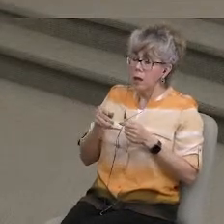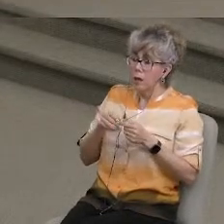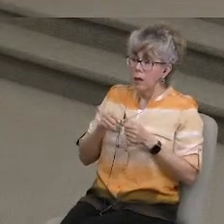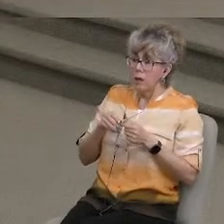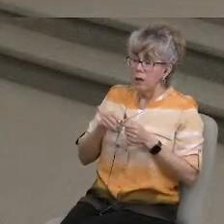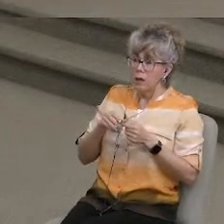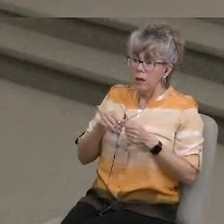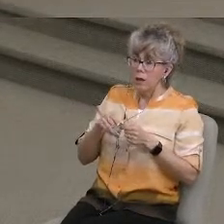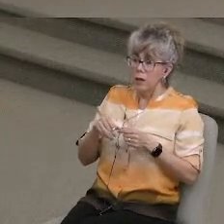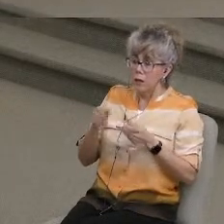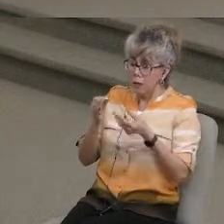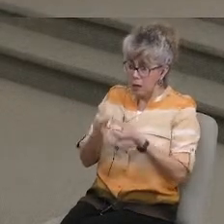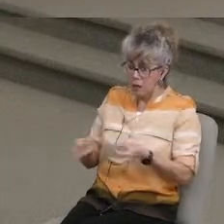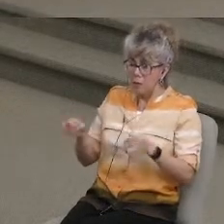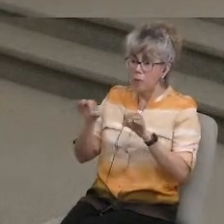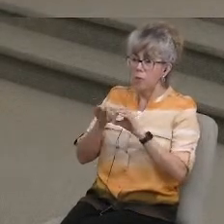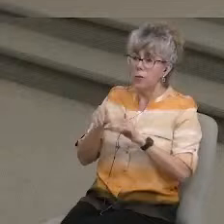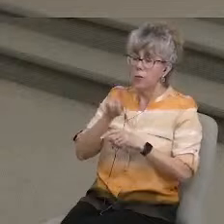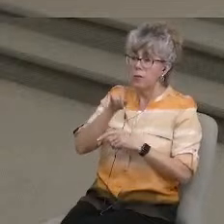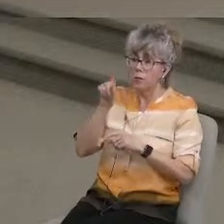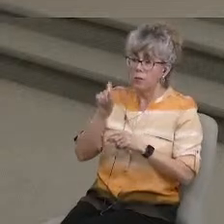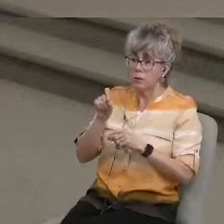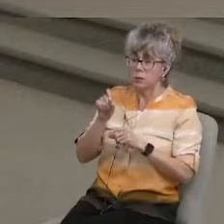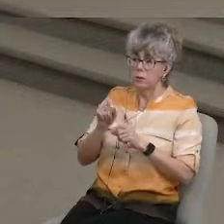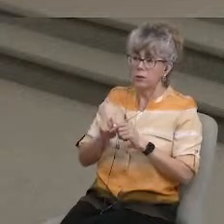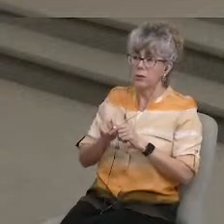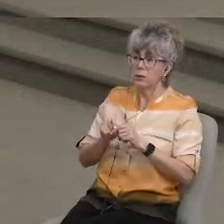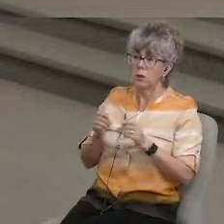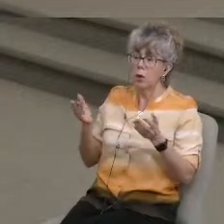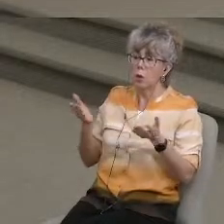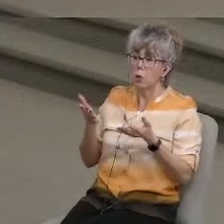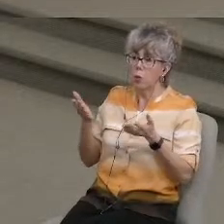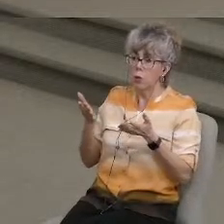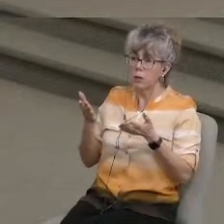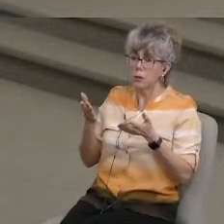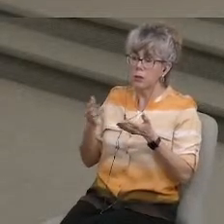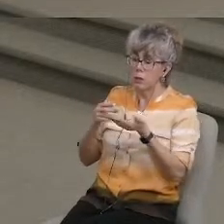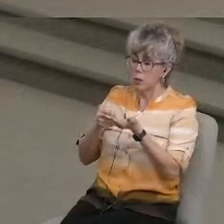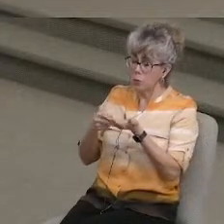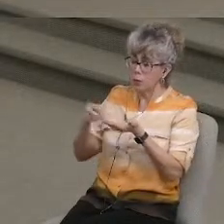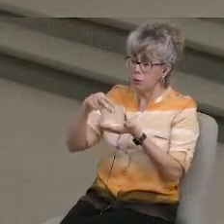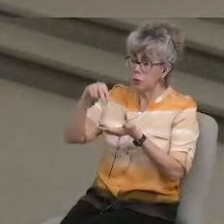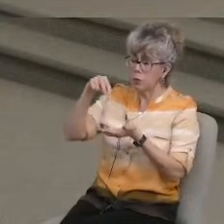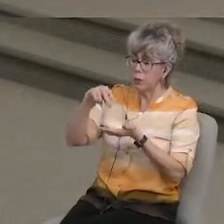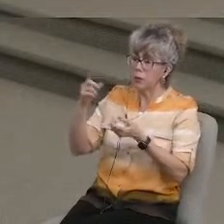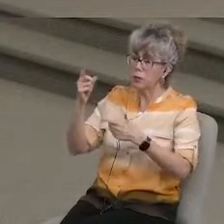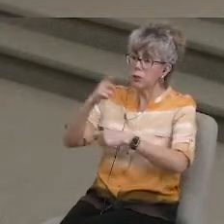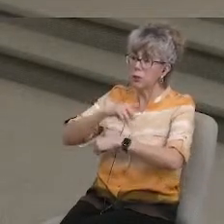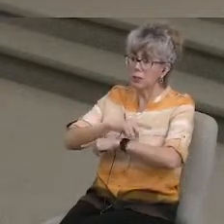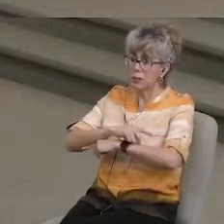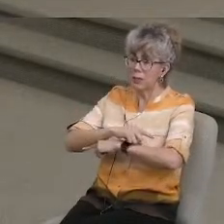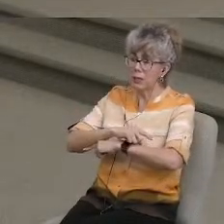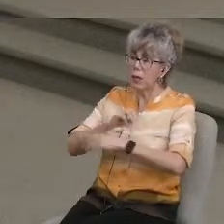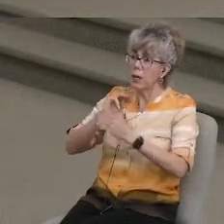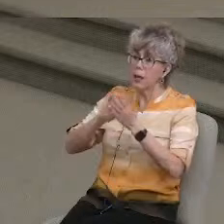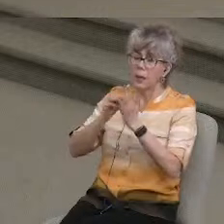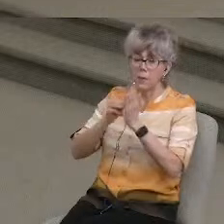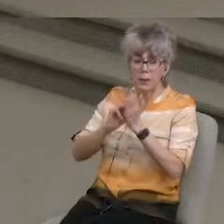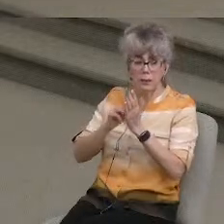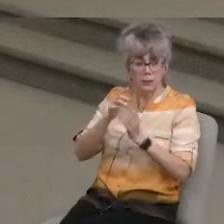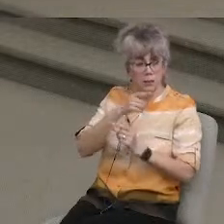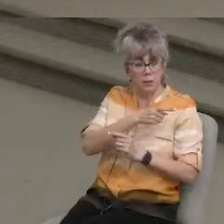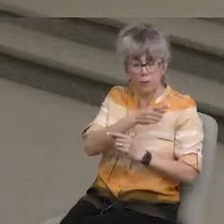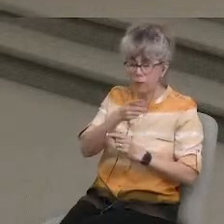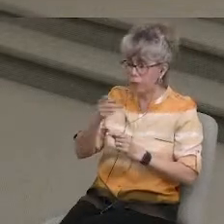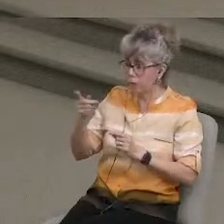make a beautiful difference for each of us. And so on this Resurrection Day, that